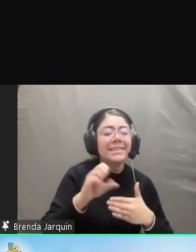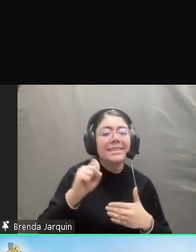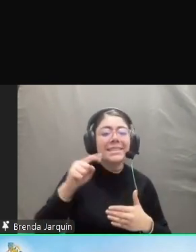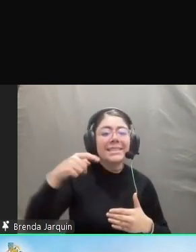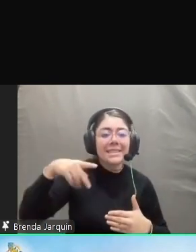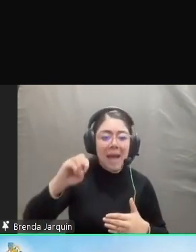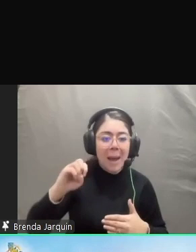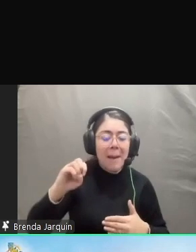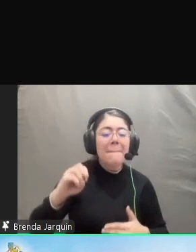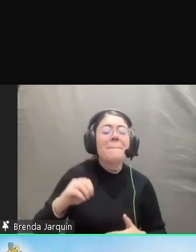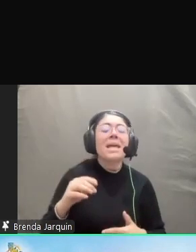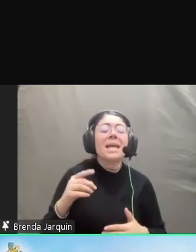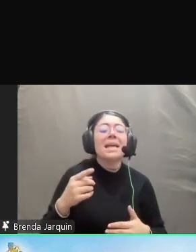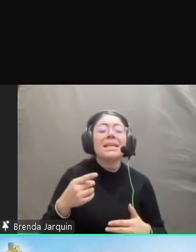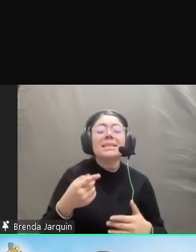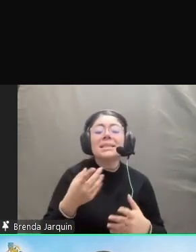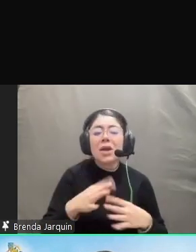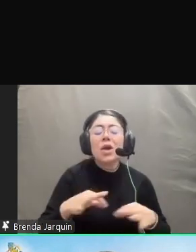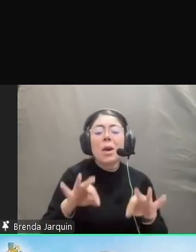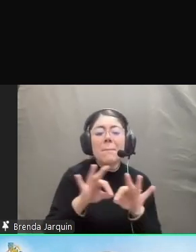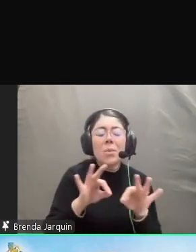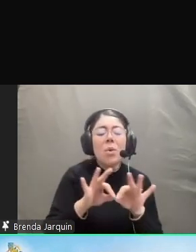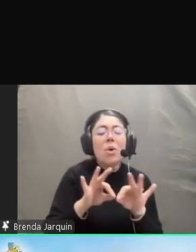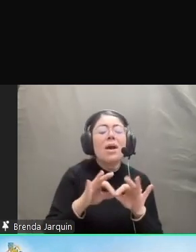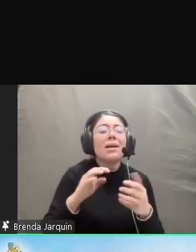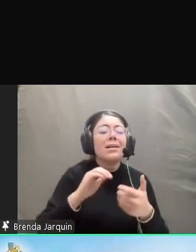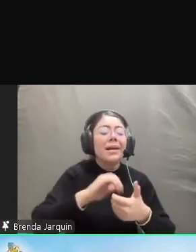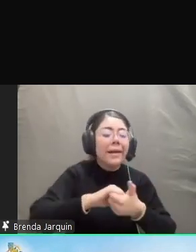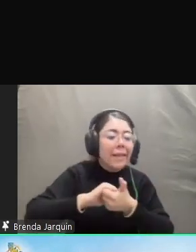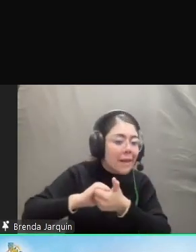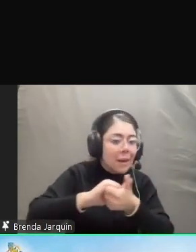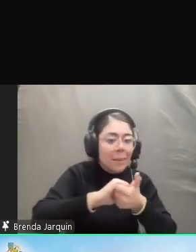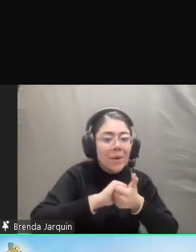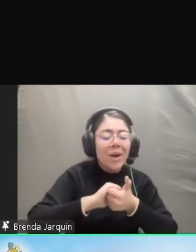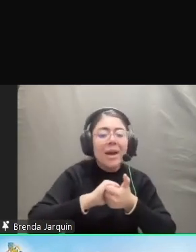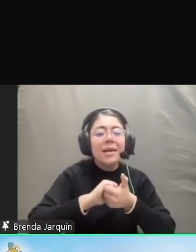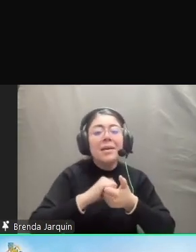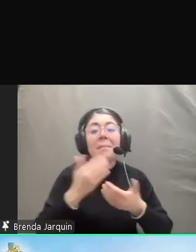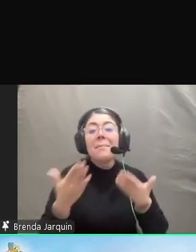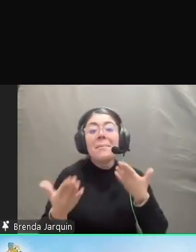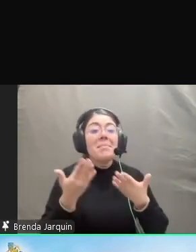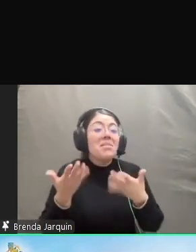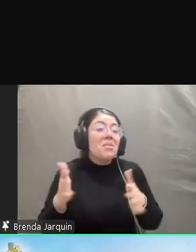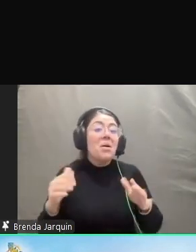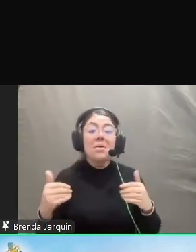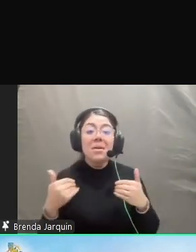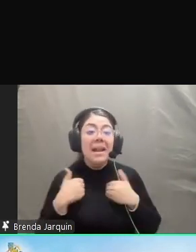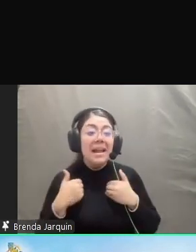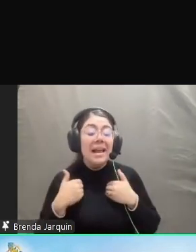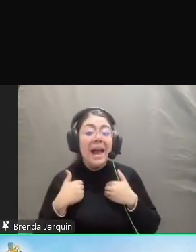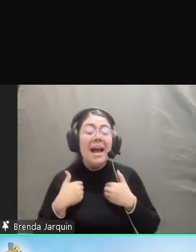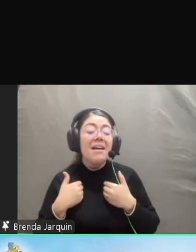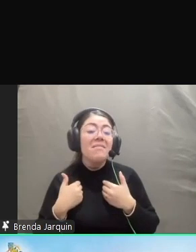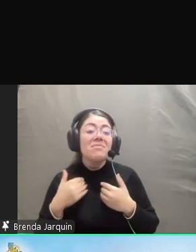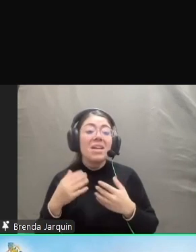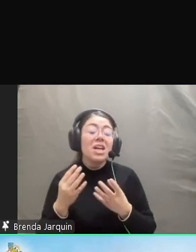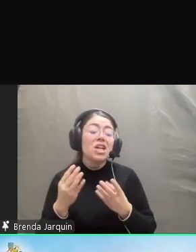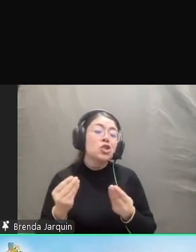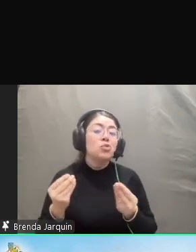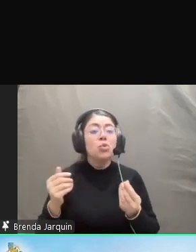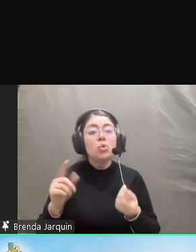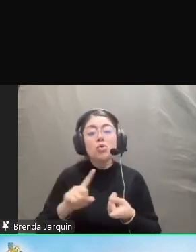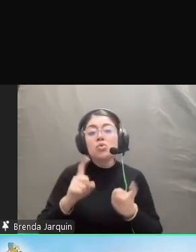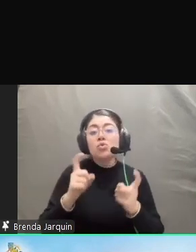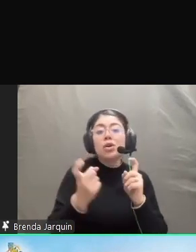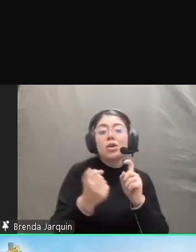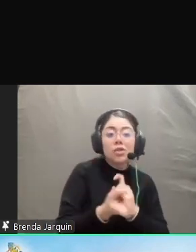have a very well-functioning transition process in our county, but it could be